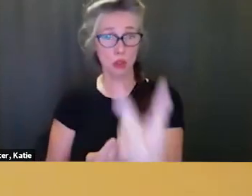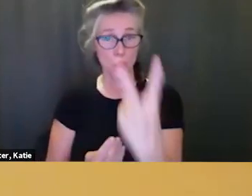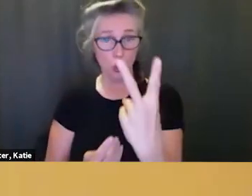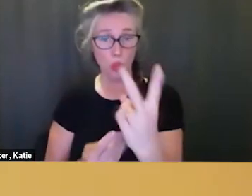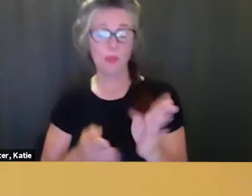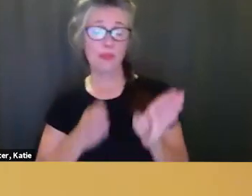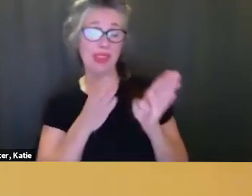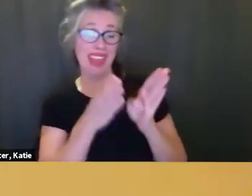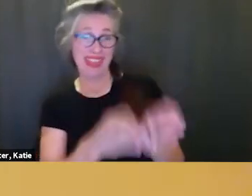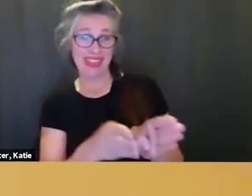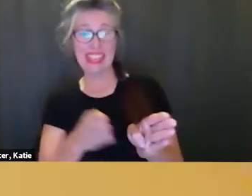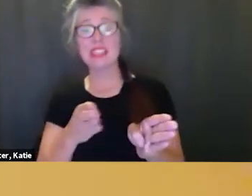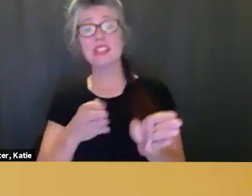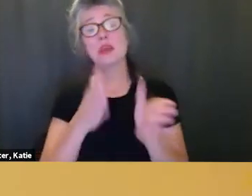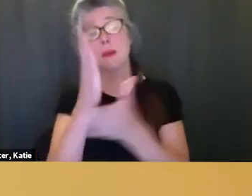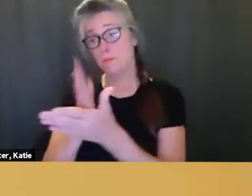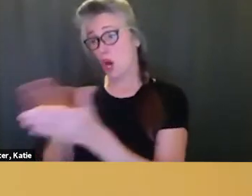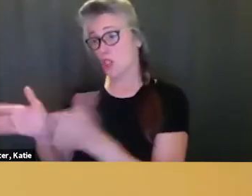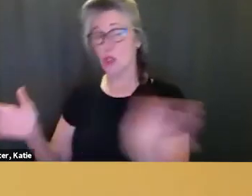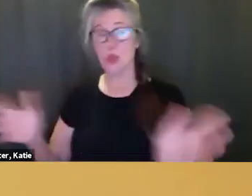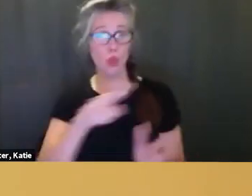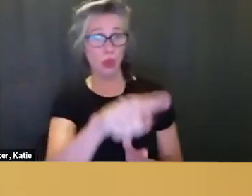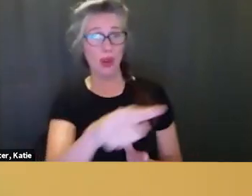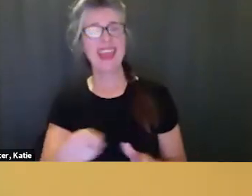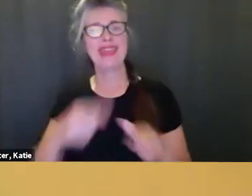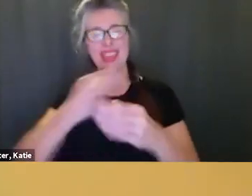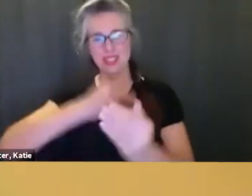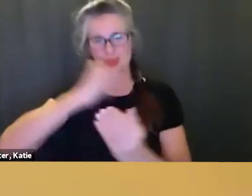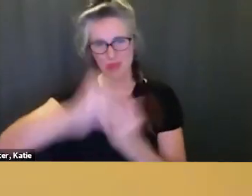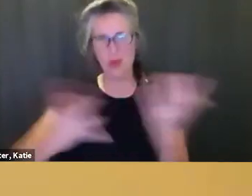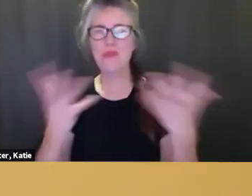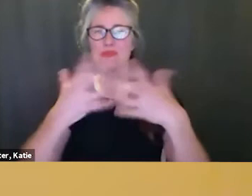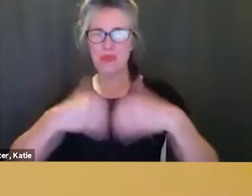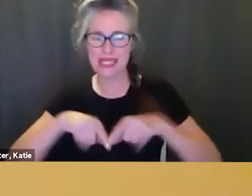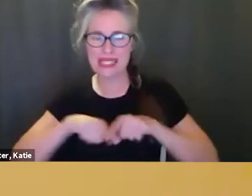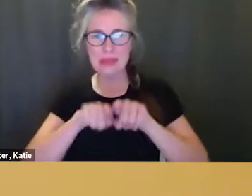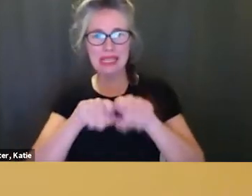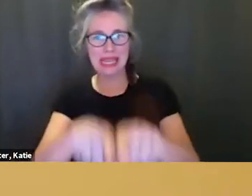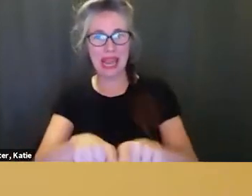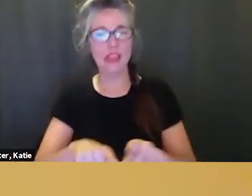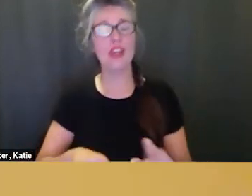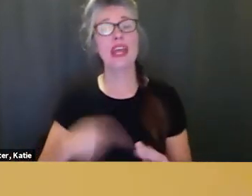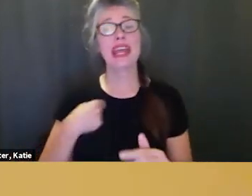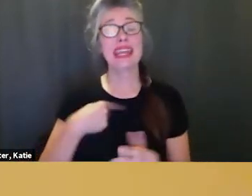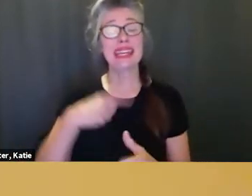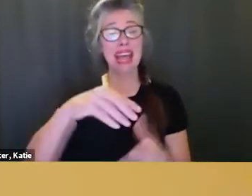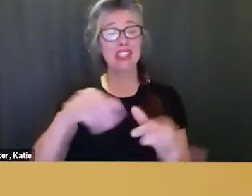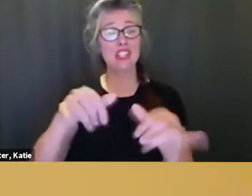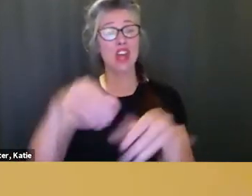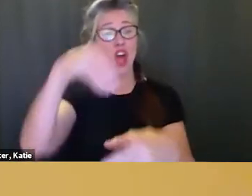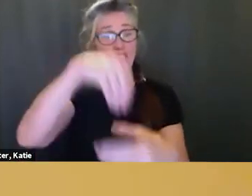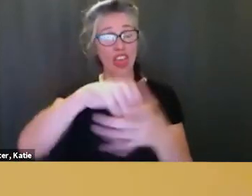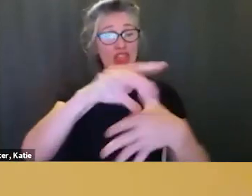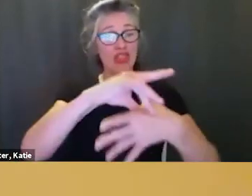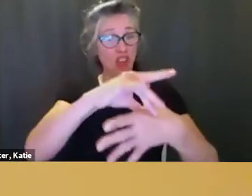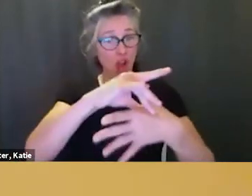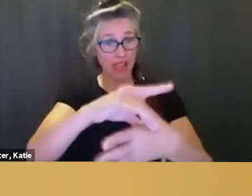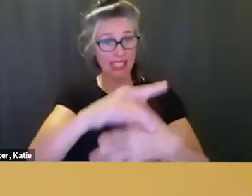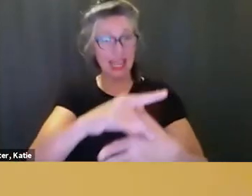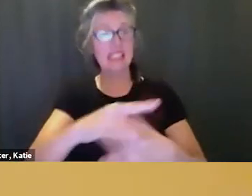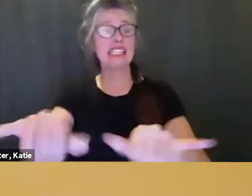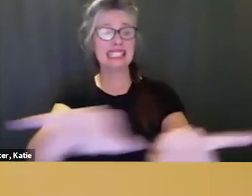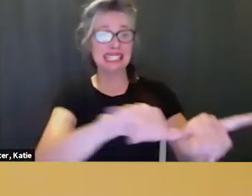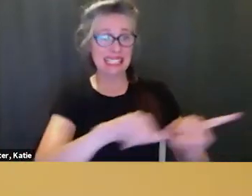really brings these 2 parts of our standards together. It has our standards of mathematical content. That's up on the right side of that